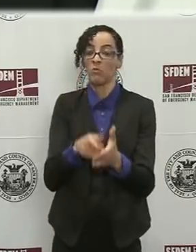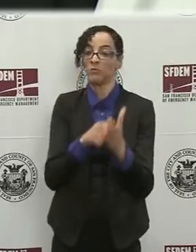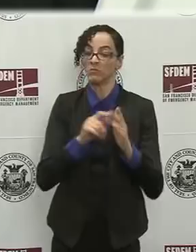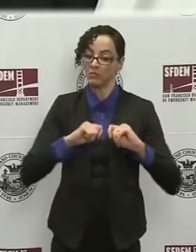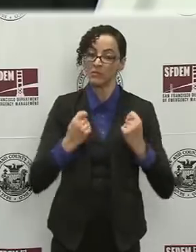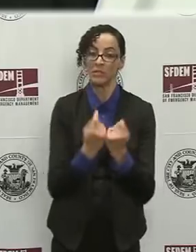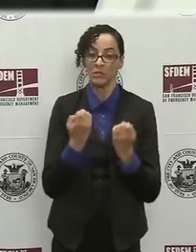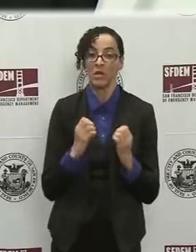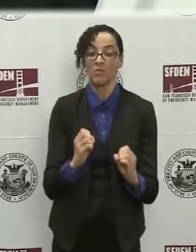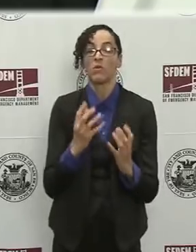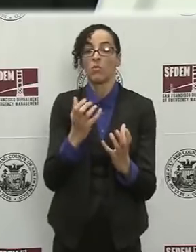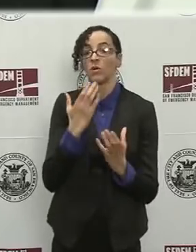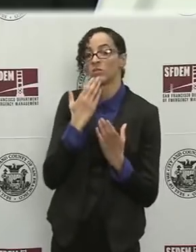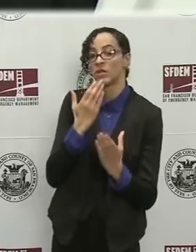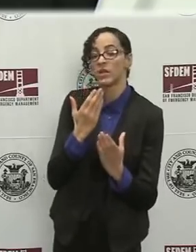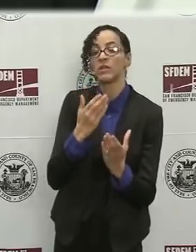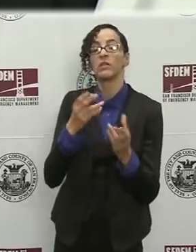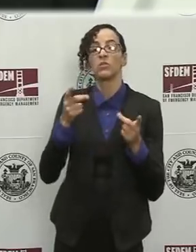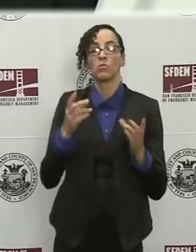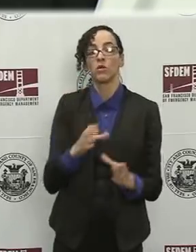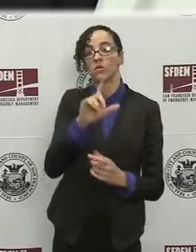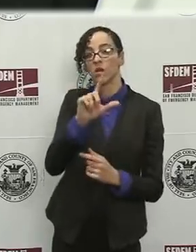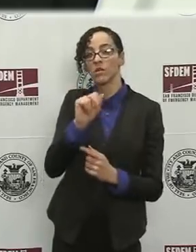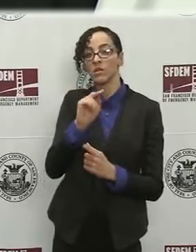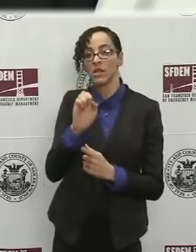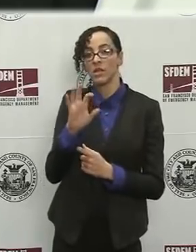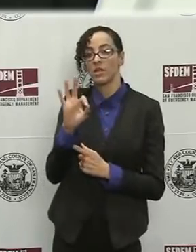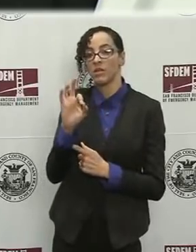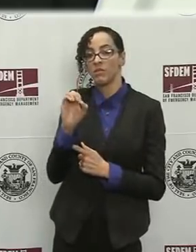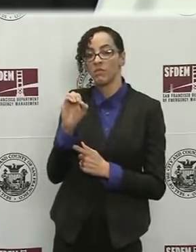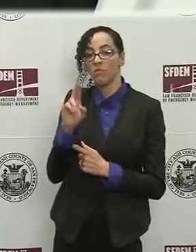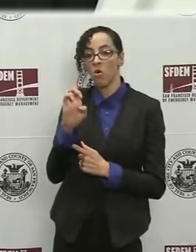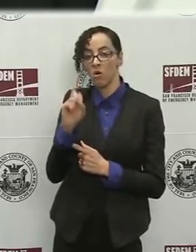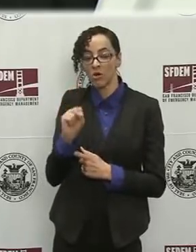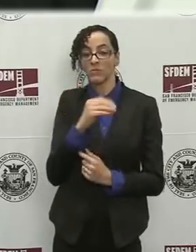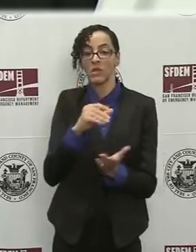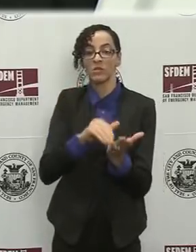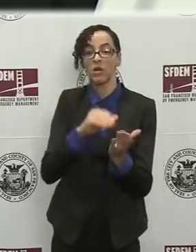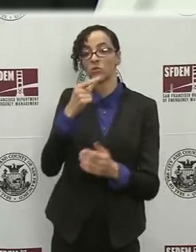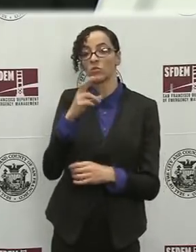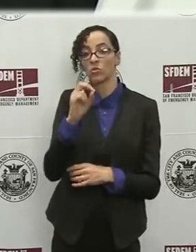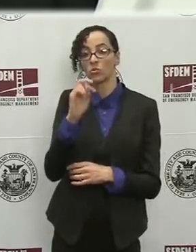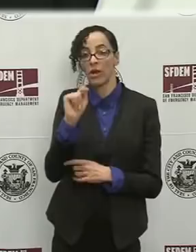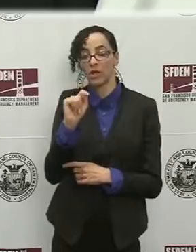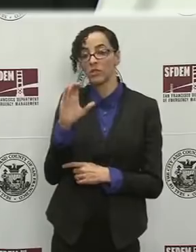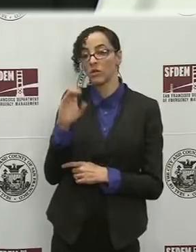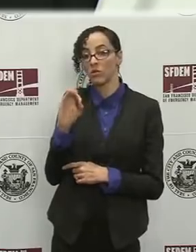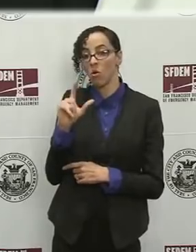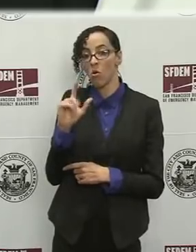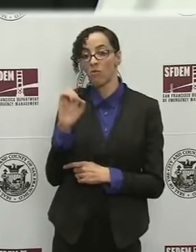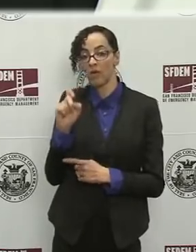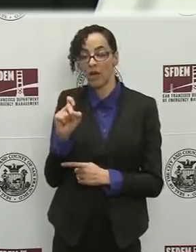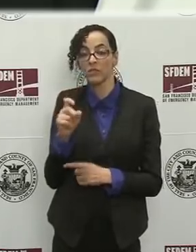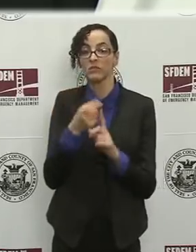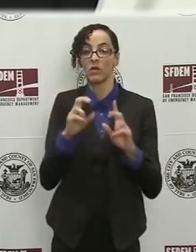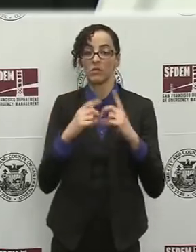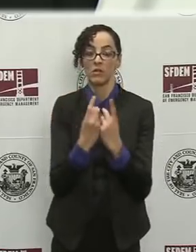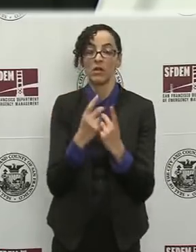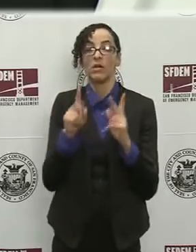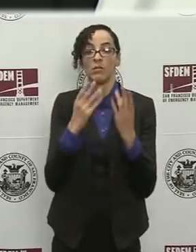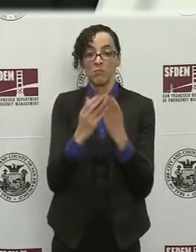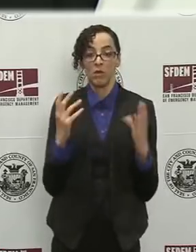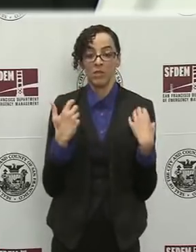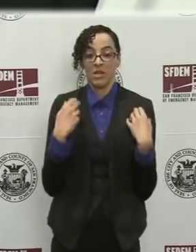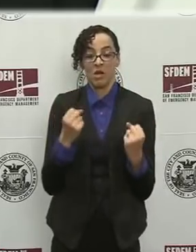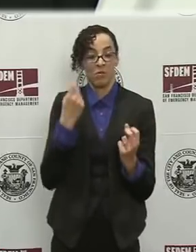Director Elaine Forbes, as well as Dr. Grant Colfax and the Department of Public Health for their work in